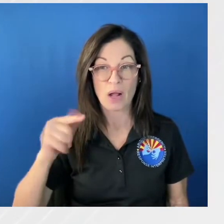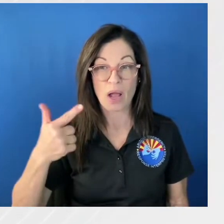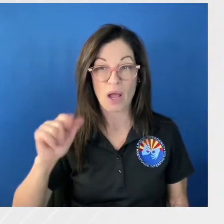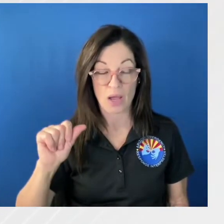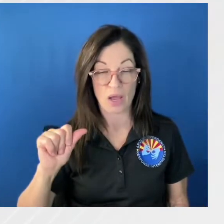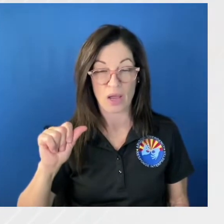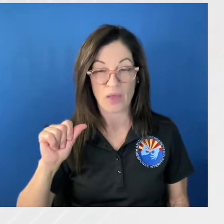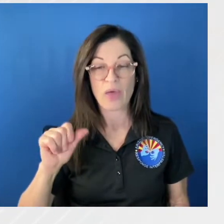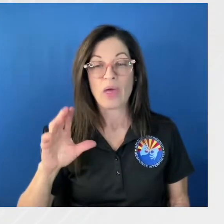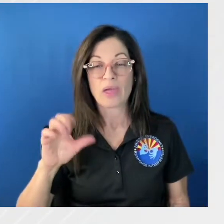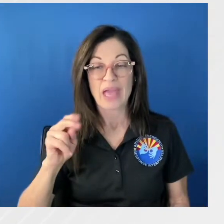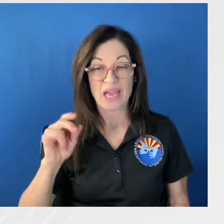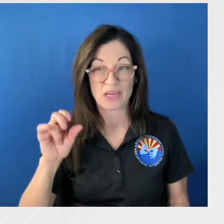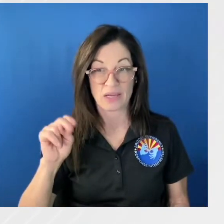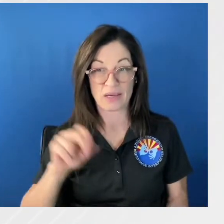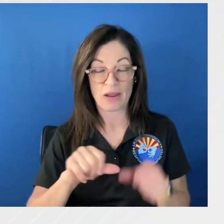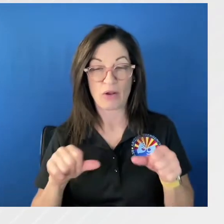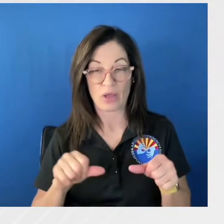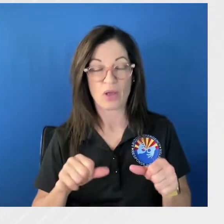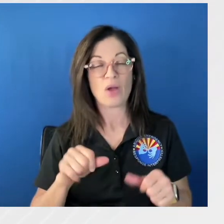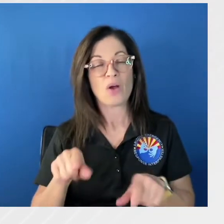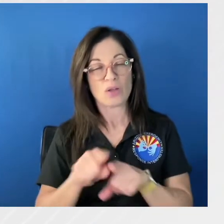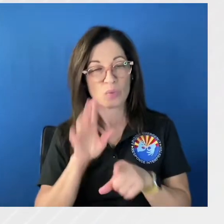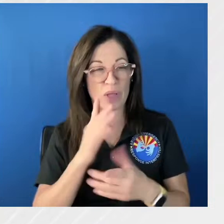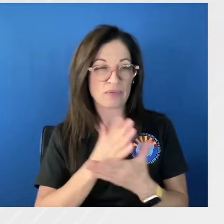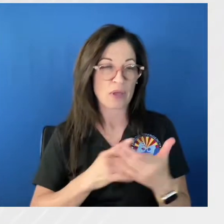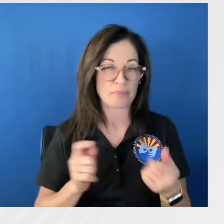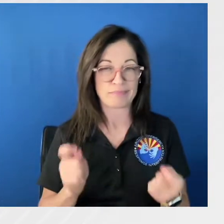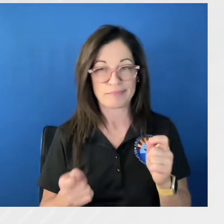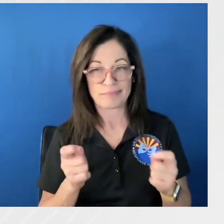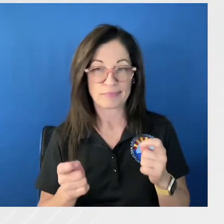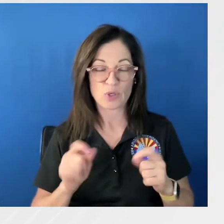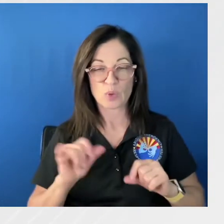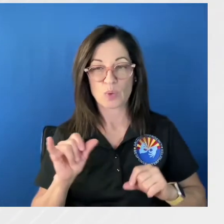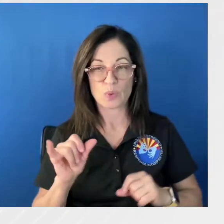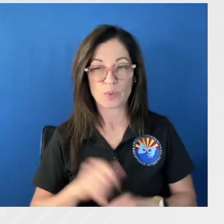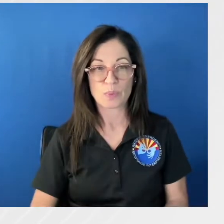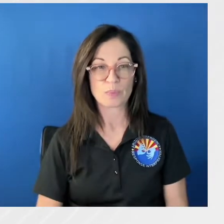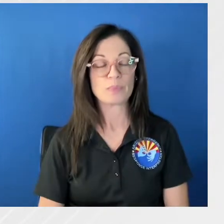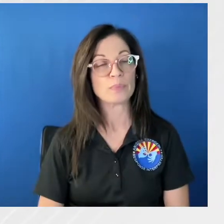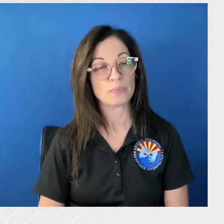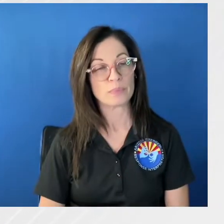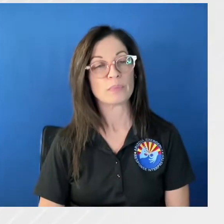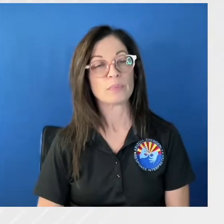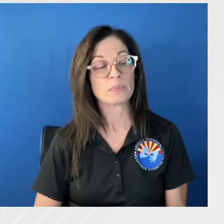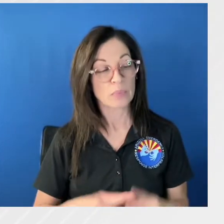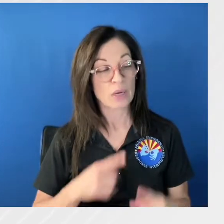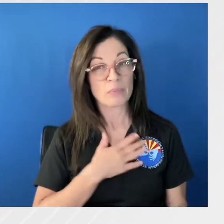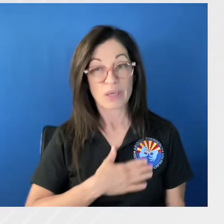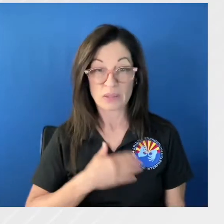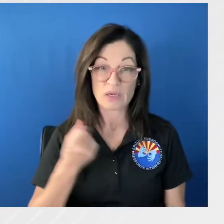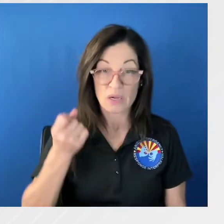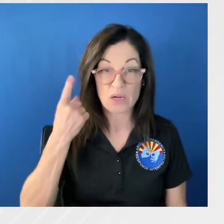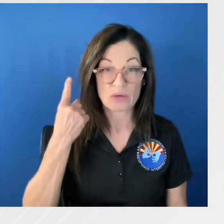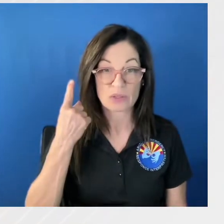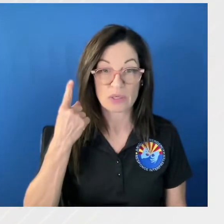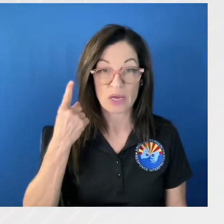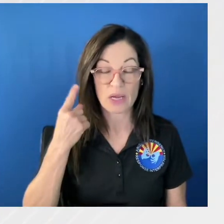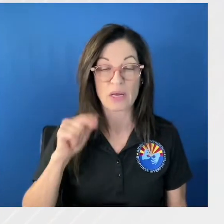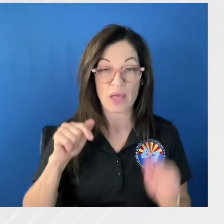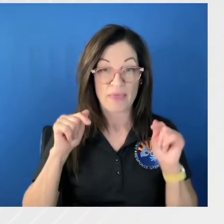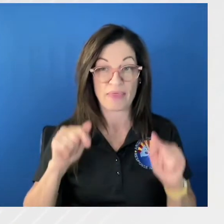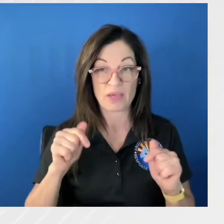heard, I'm sure there are going to be some adjustments in all of those things. But please know that in this fire,